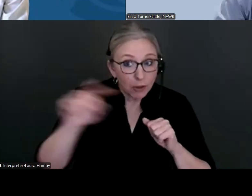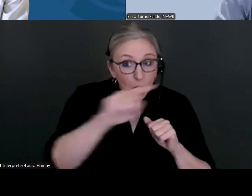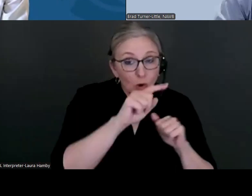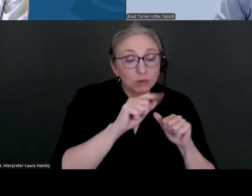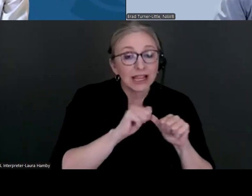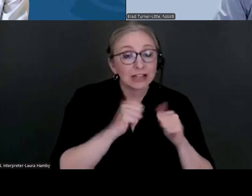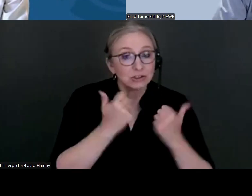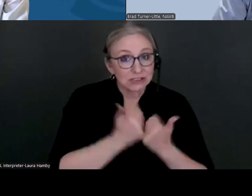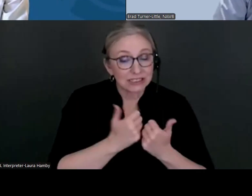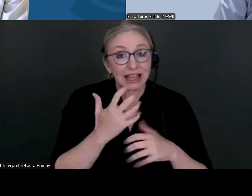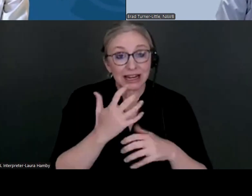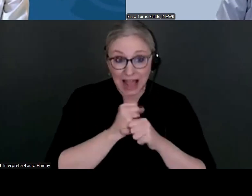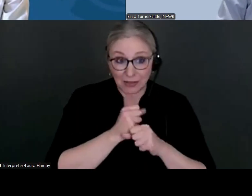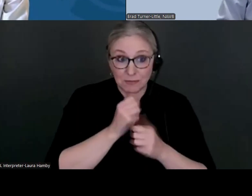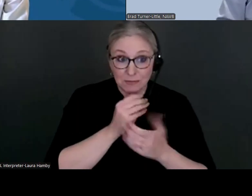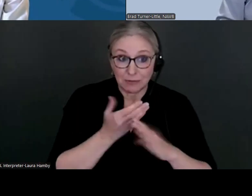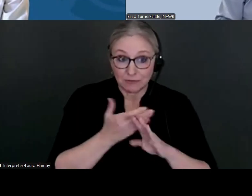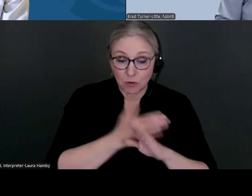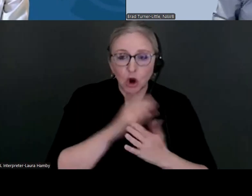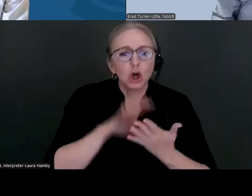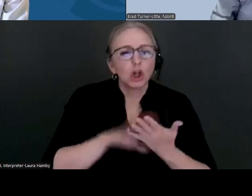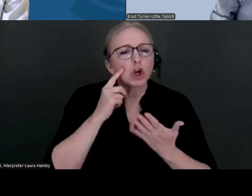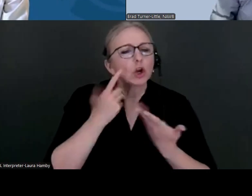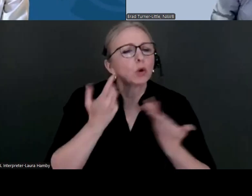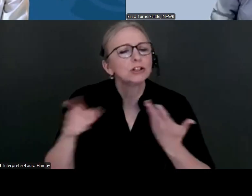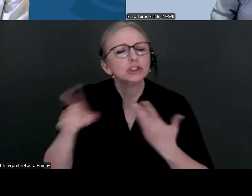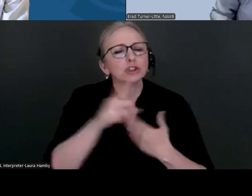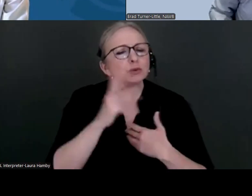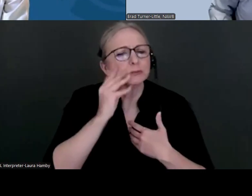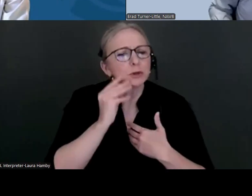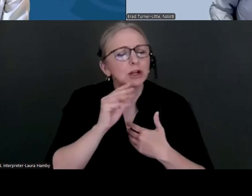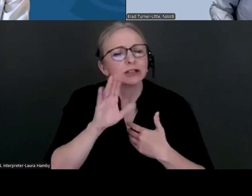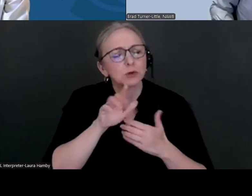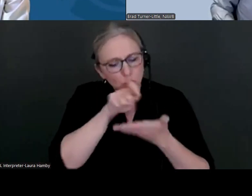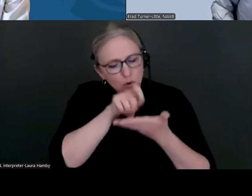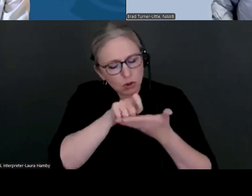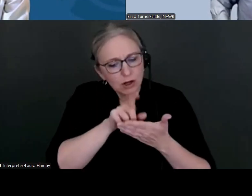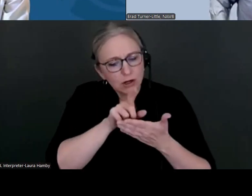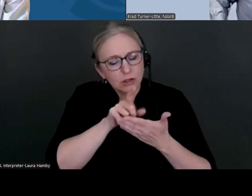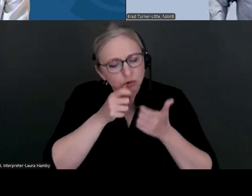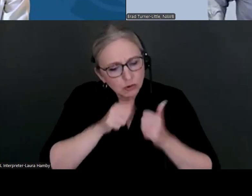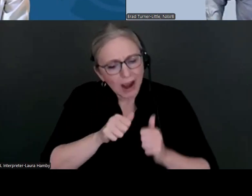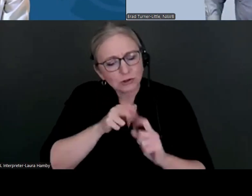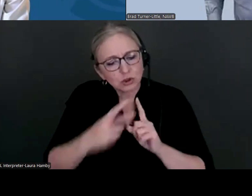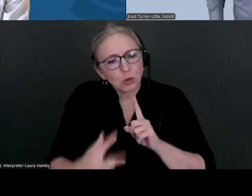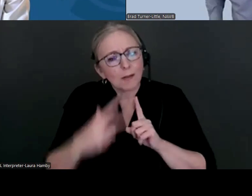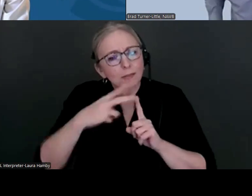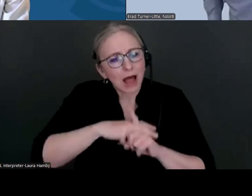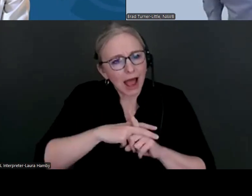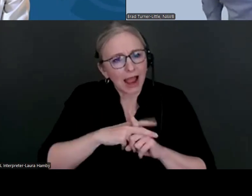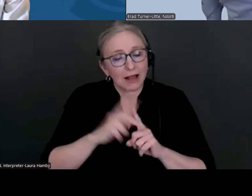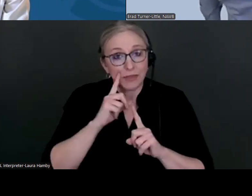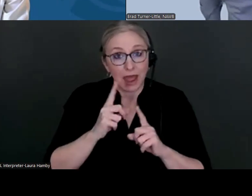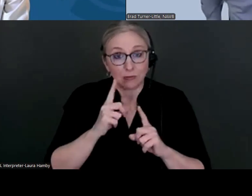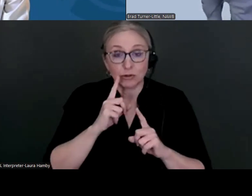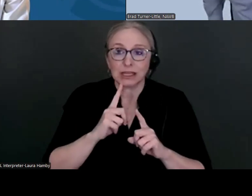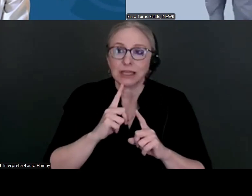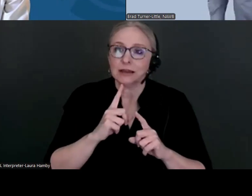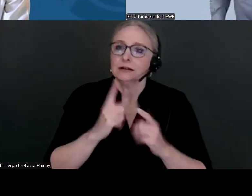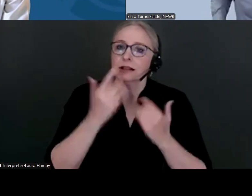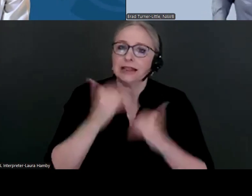gotten our grants previously and really learn from them what are the challenges and barriers that have really limited the diversity of our